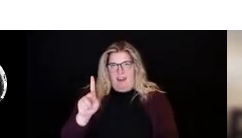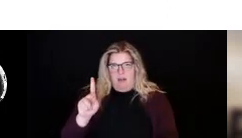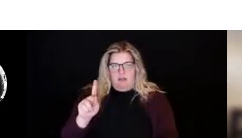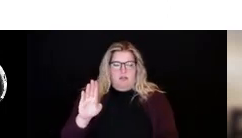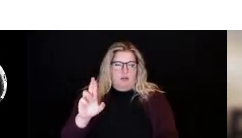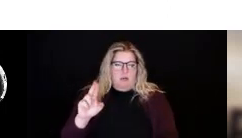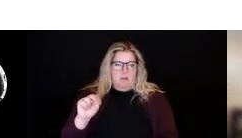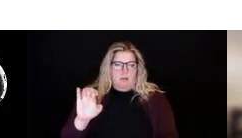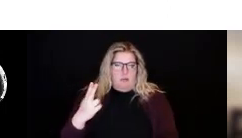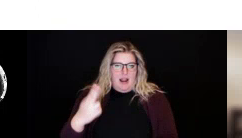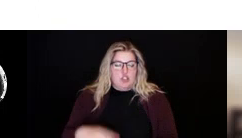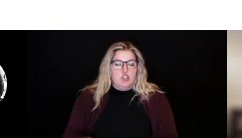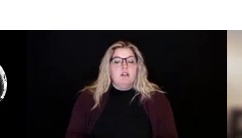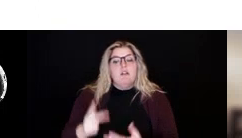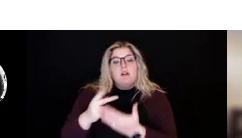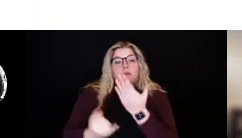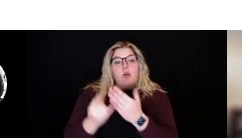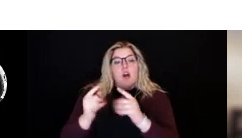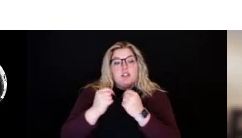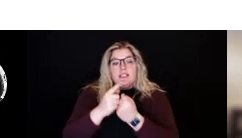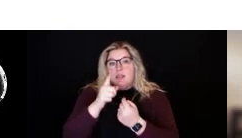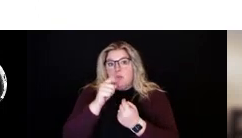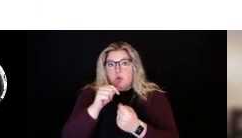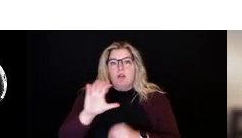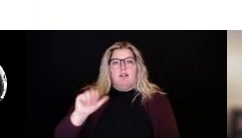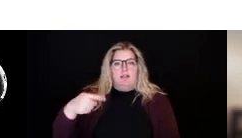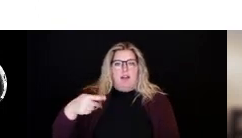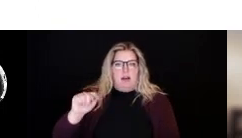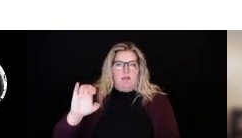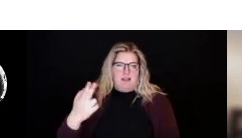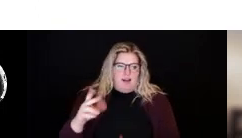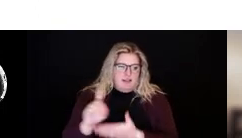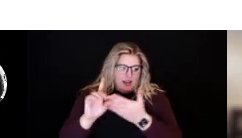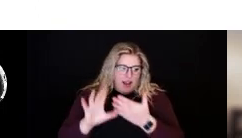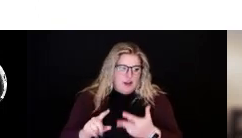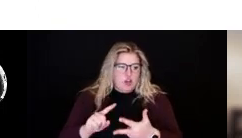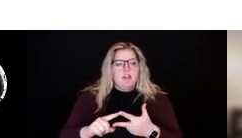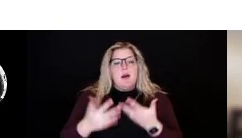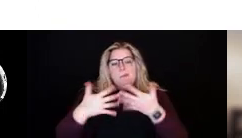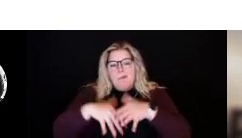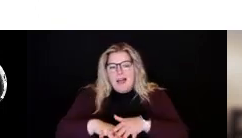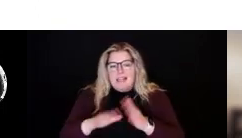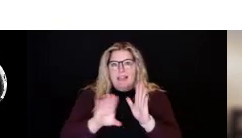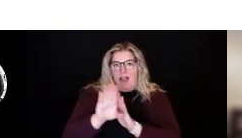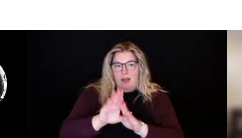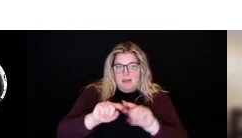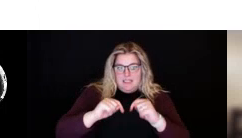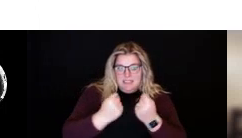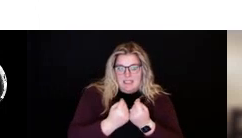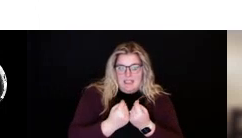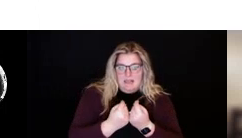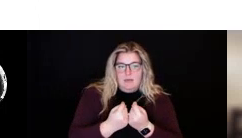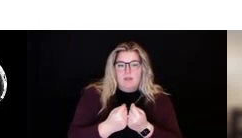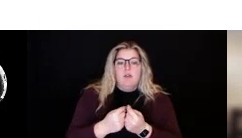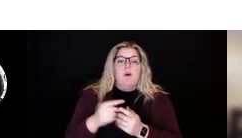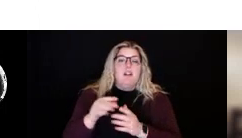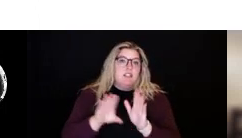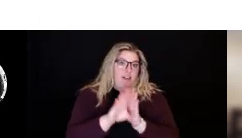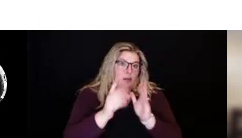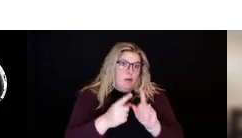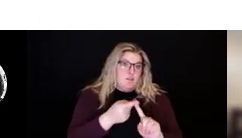team here was a team of CapTech designers, a blended development team that included developers from